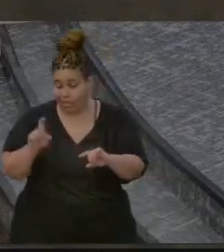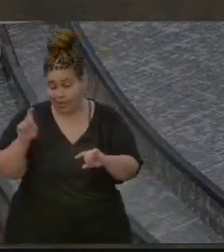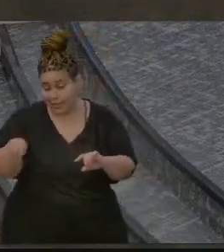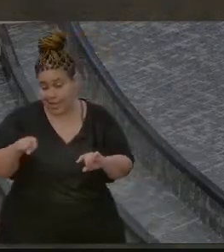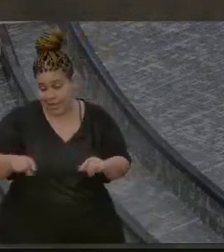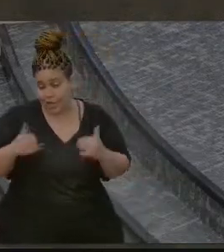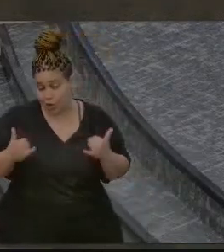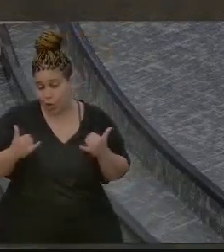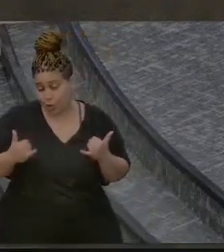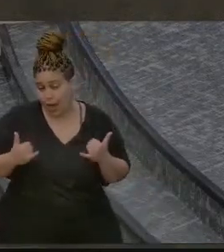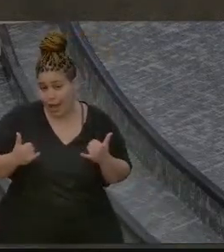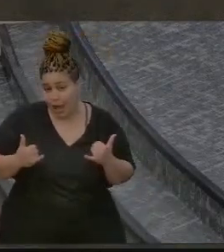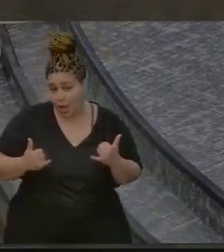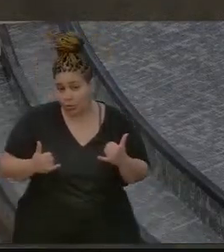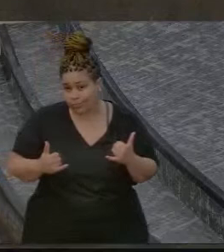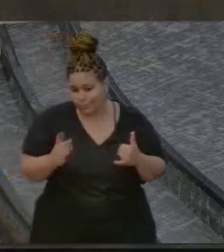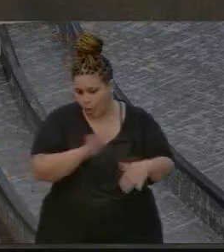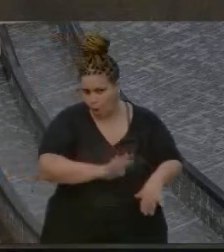in the state.